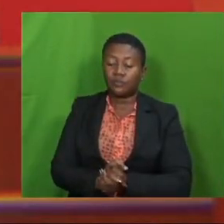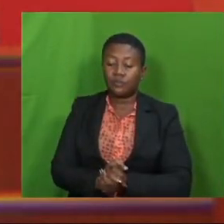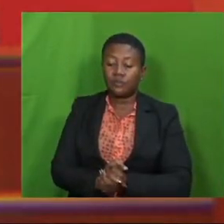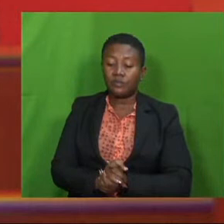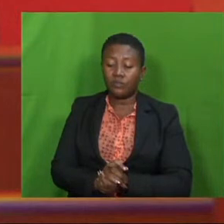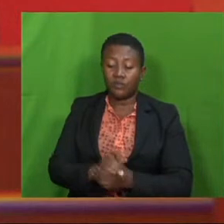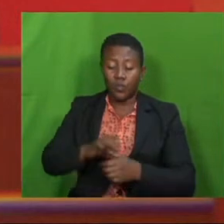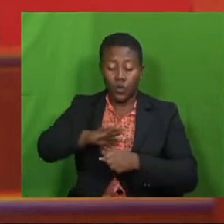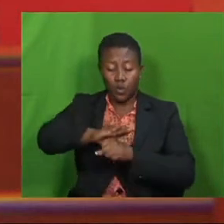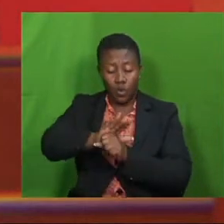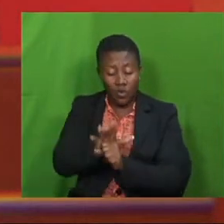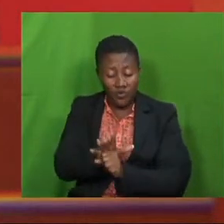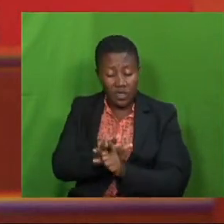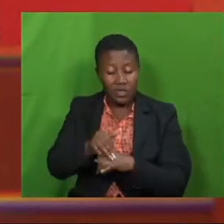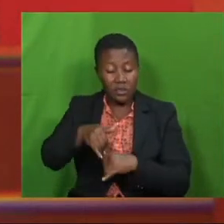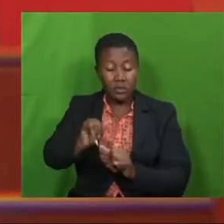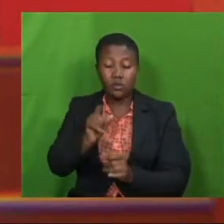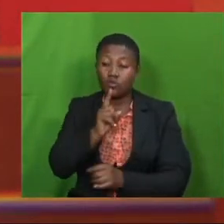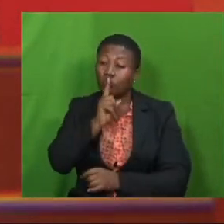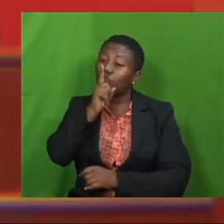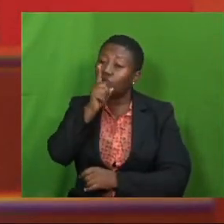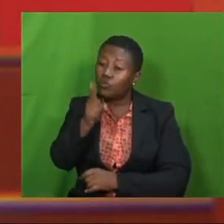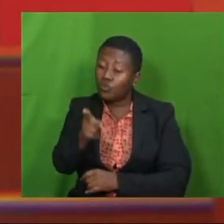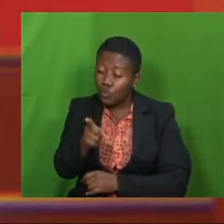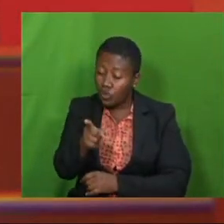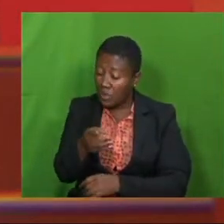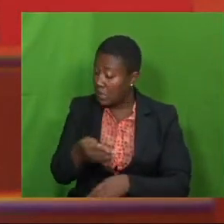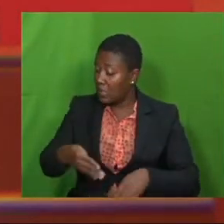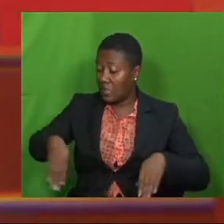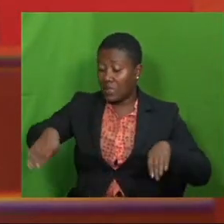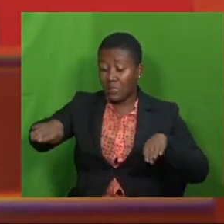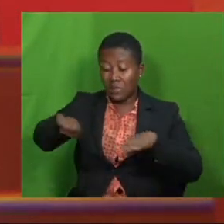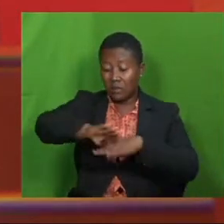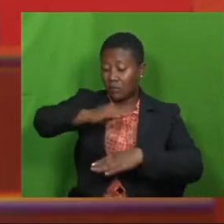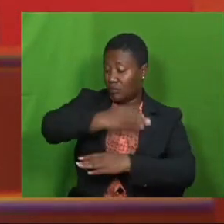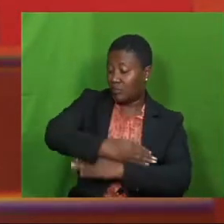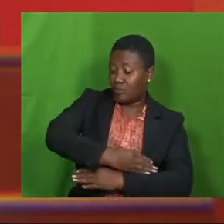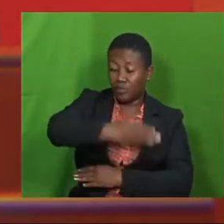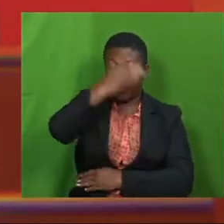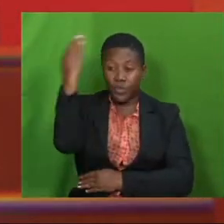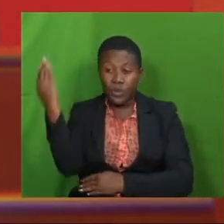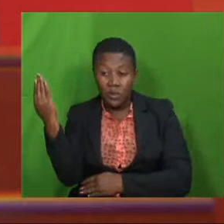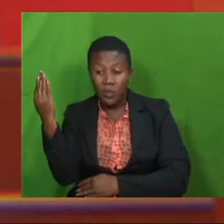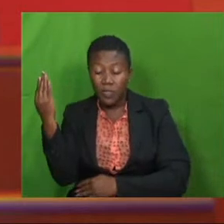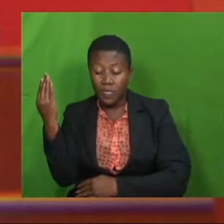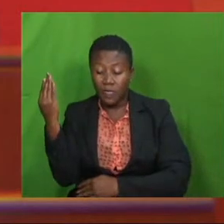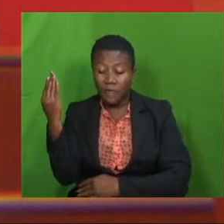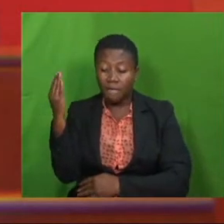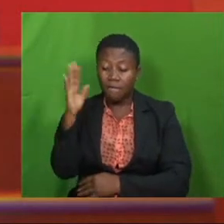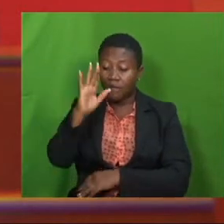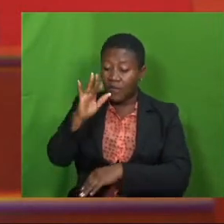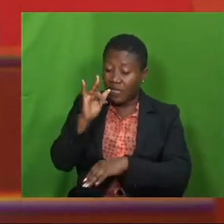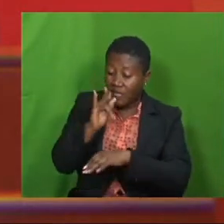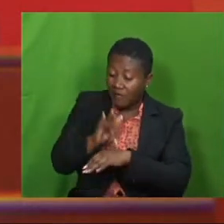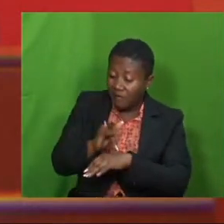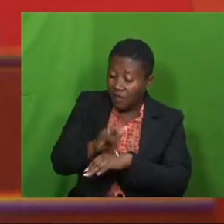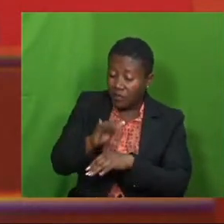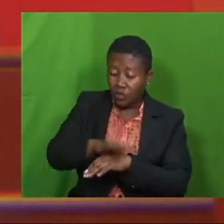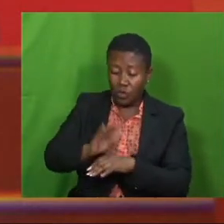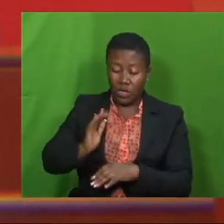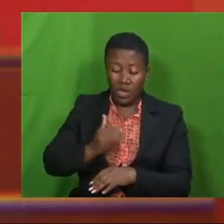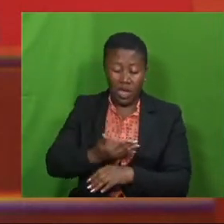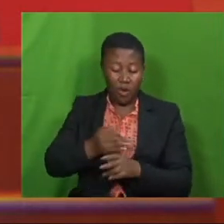COVID-19 is still real, despite the lifting of the restrictions. Its potential impact on our health